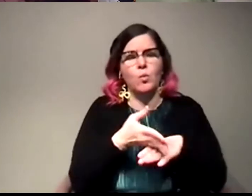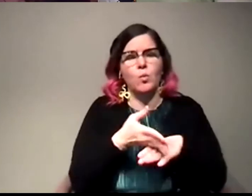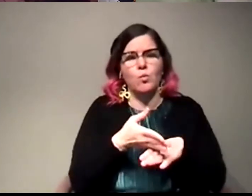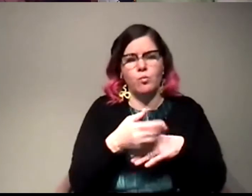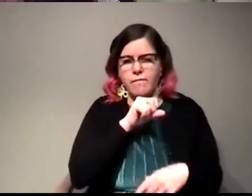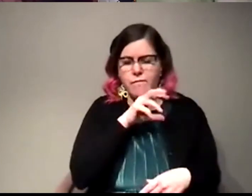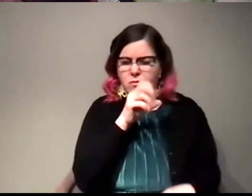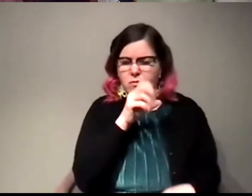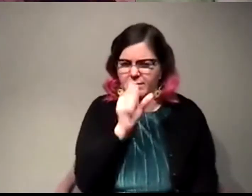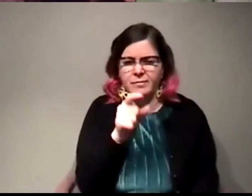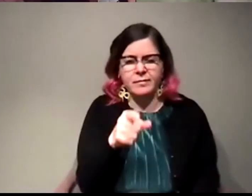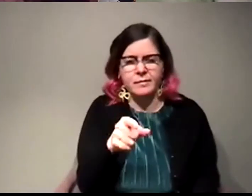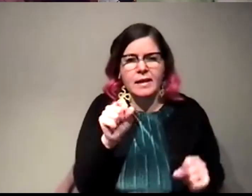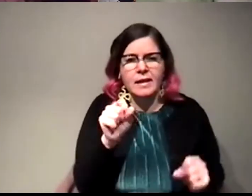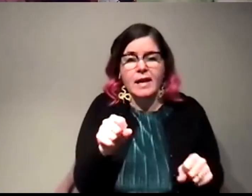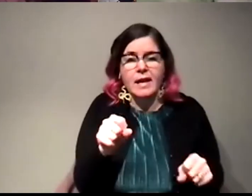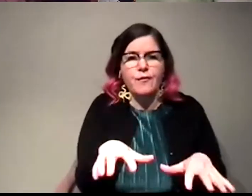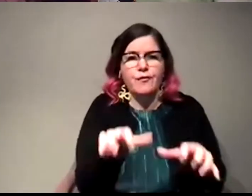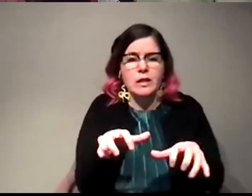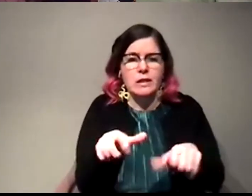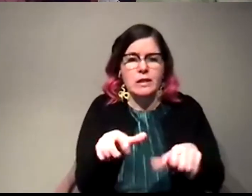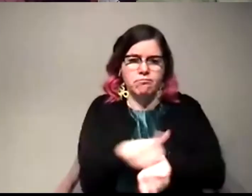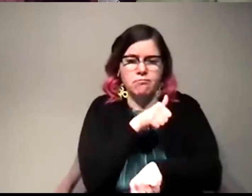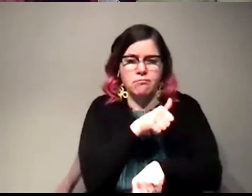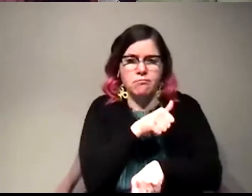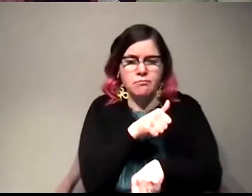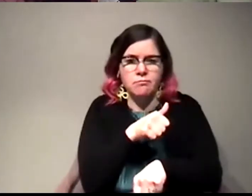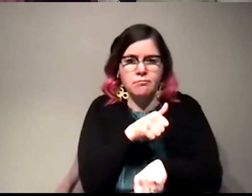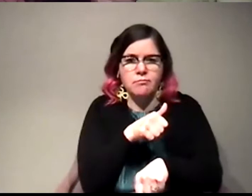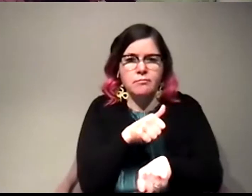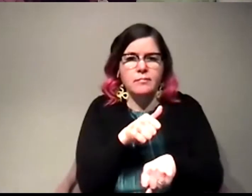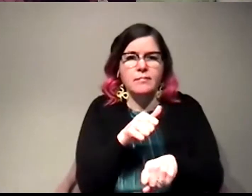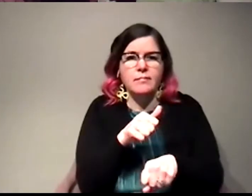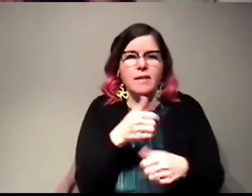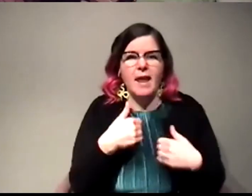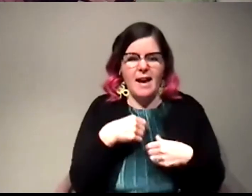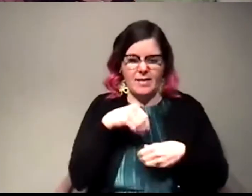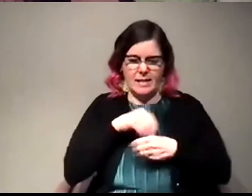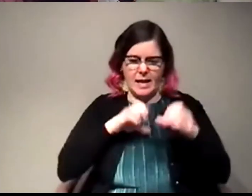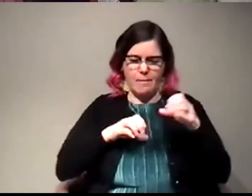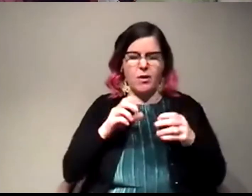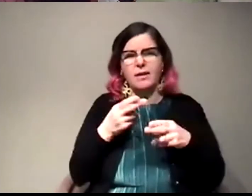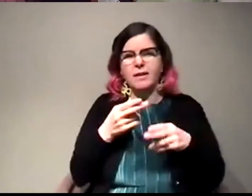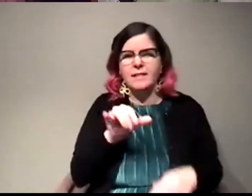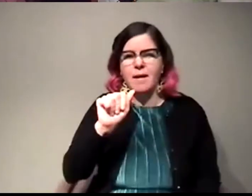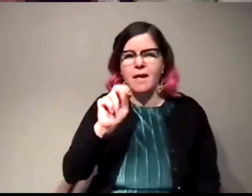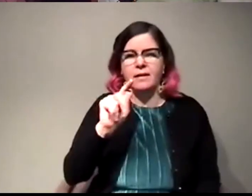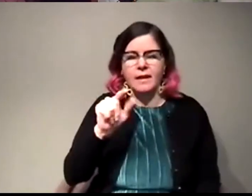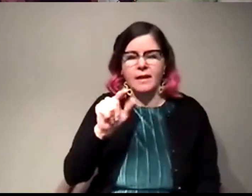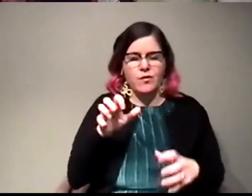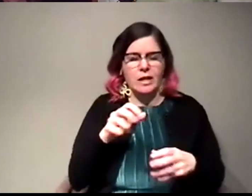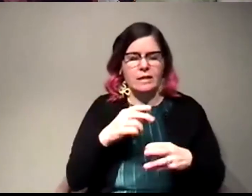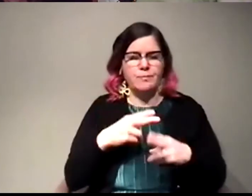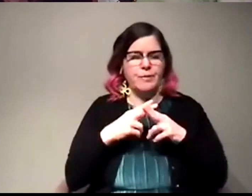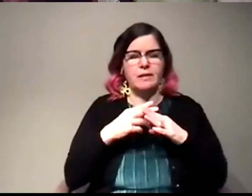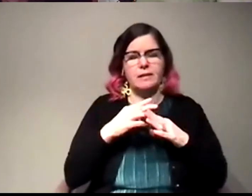because they can actually basically freeze solid. And they have a sort of antifreeze chemical in their tissues that prevents the cell damage, but they can literally be little ice